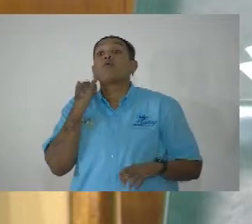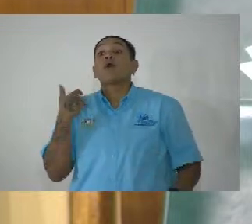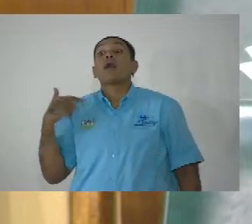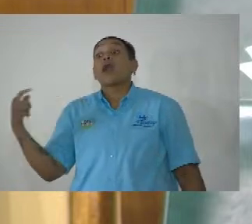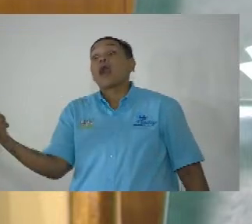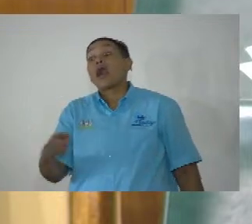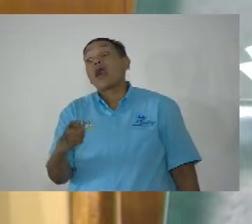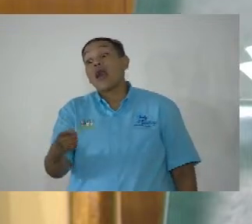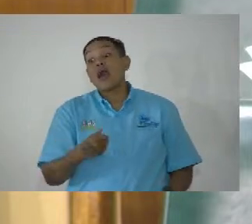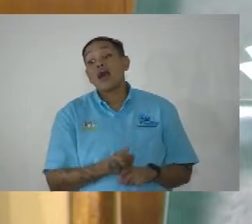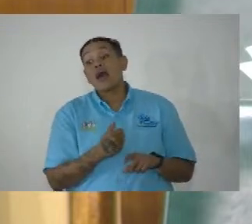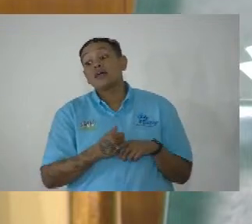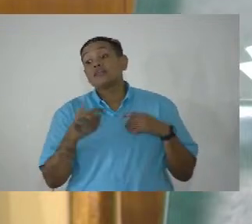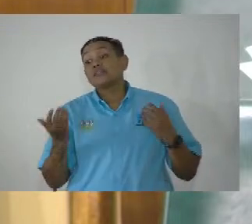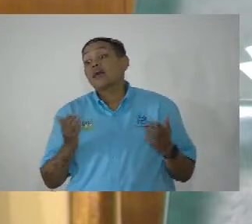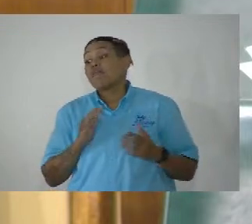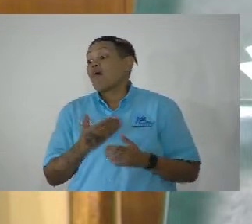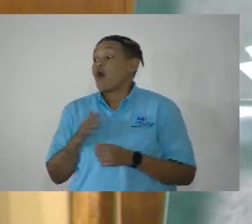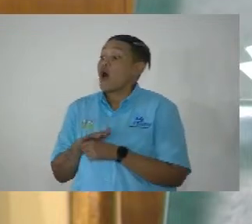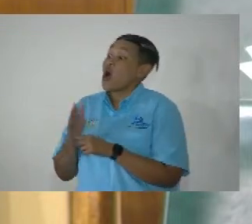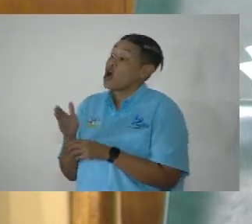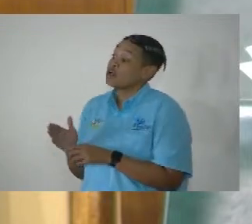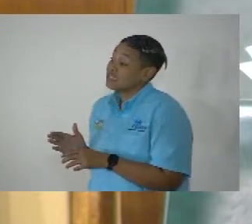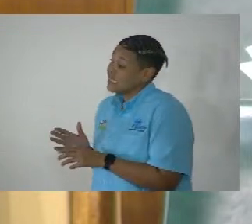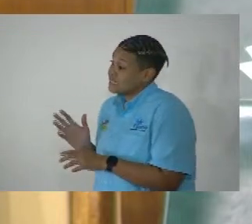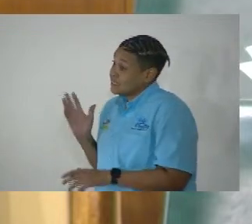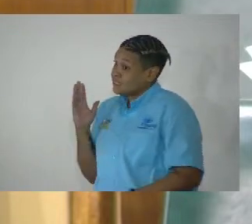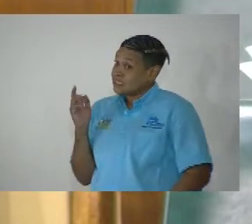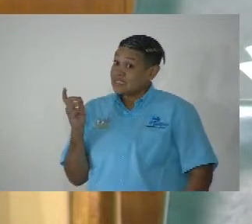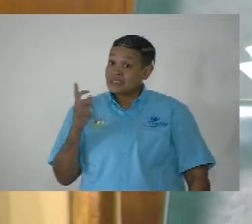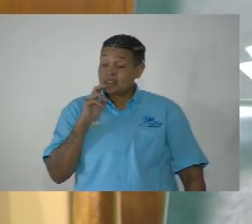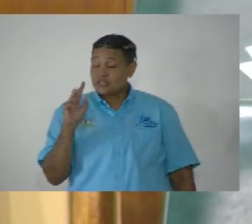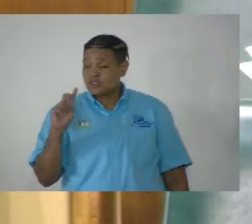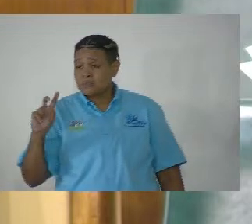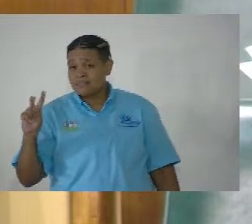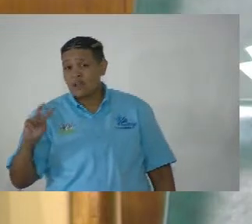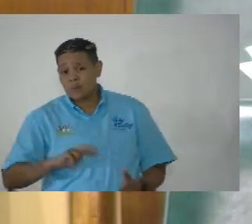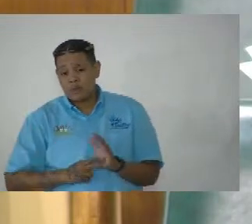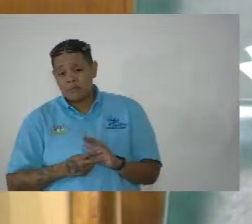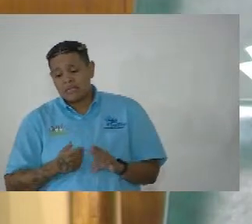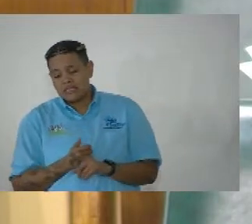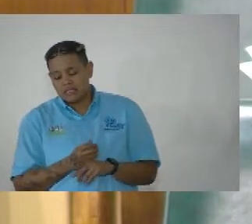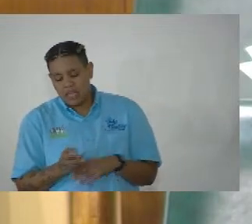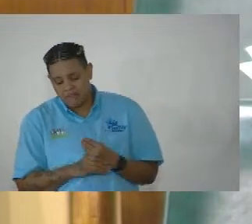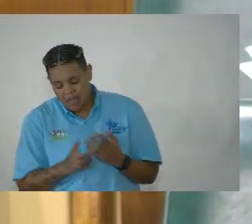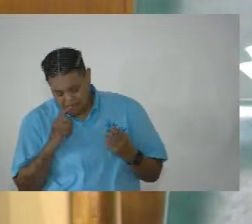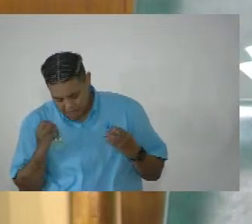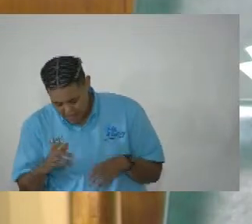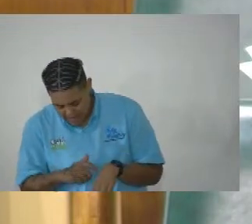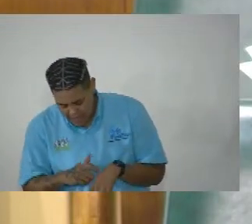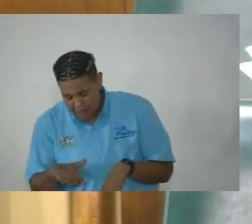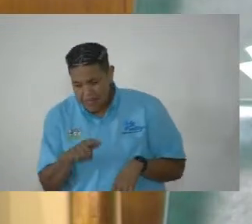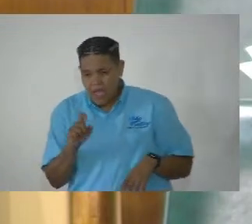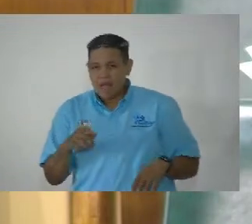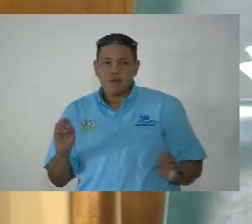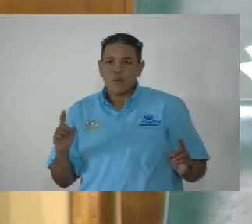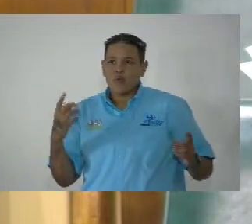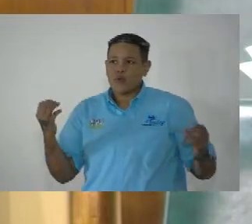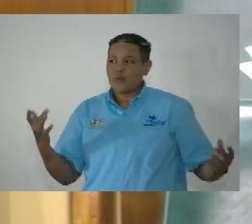asking our constituents to speak up about domestic violence, many times they have nowhere to